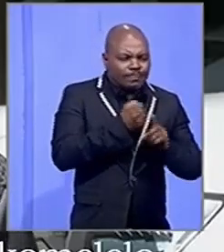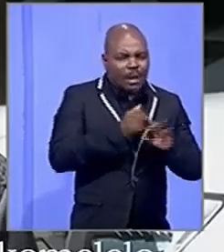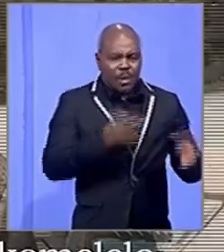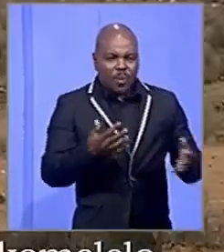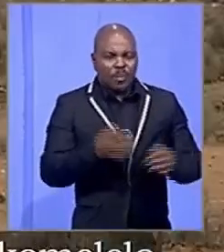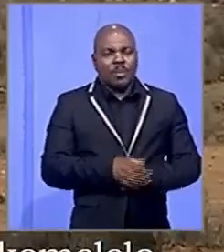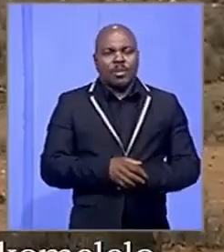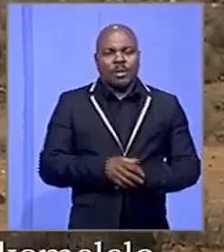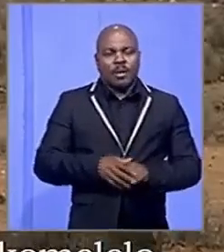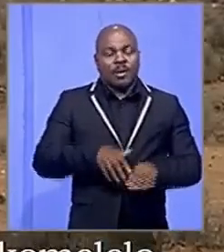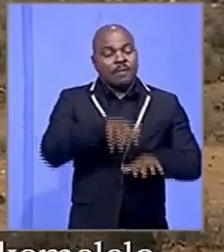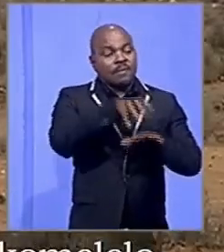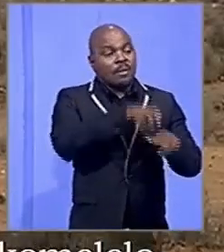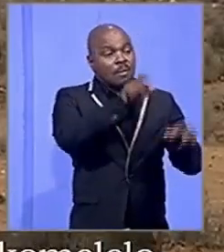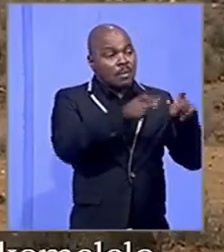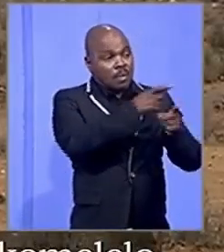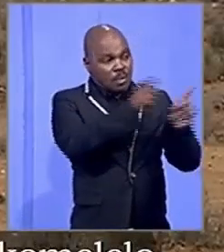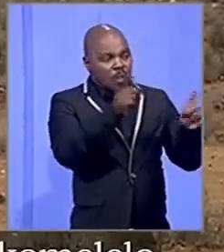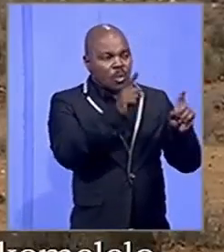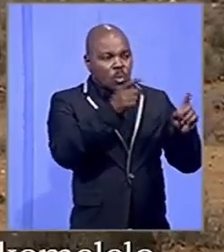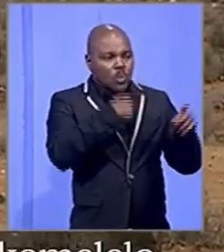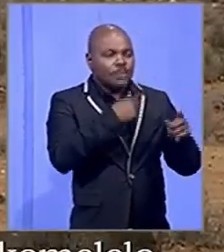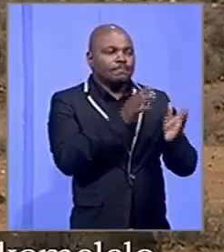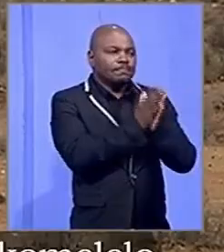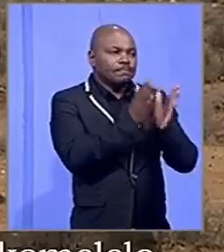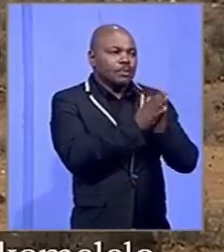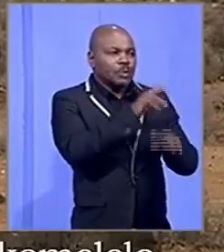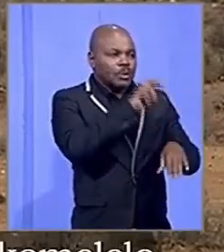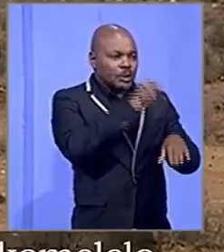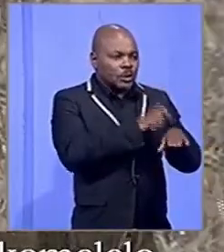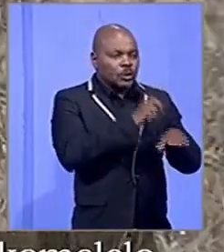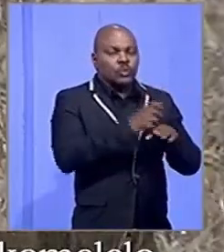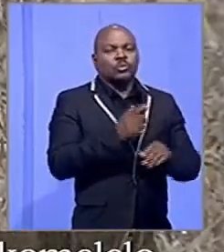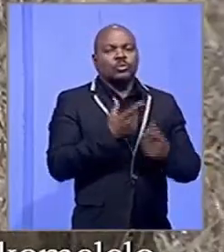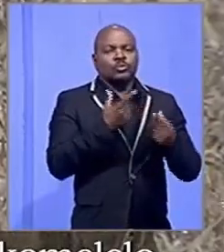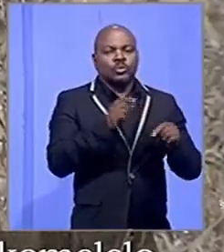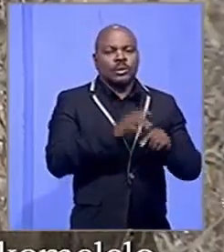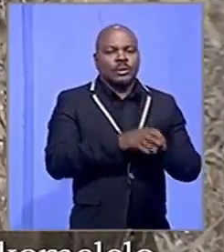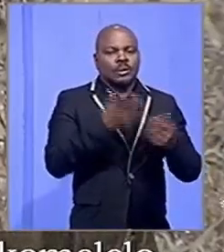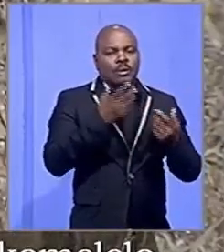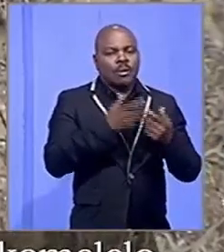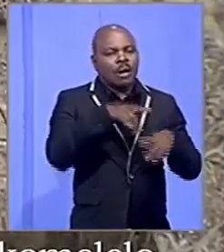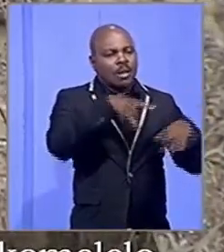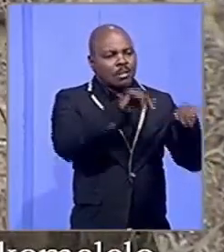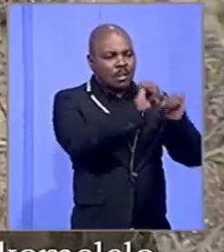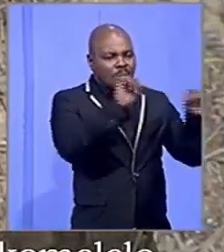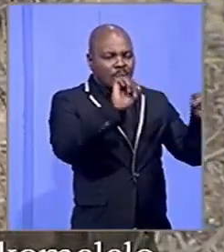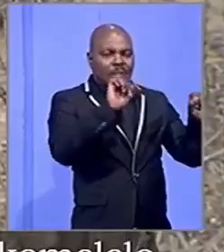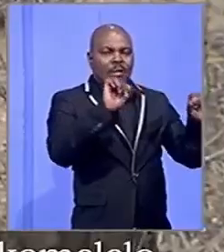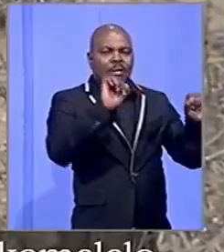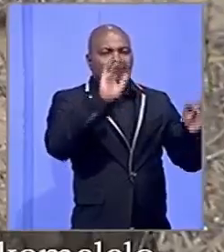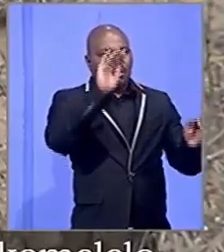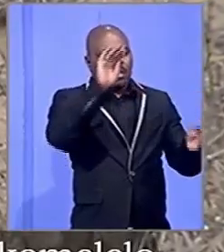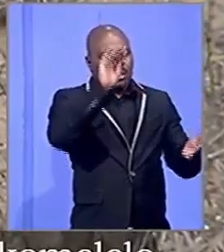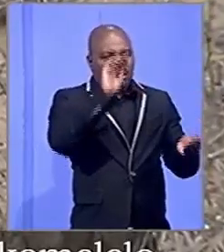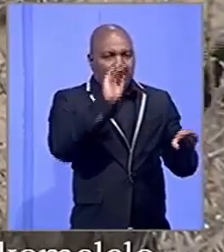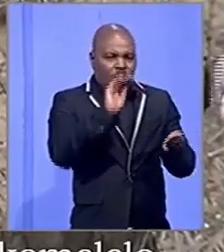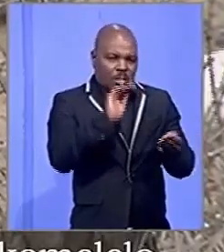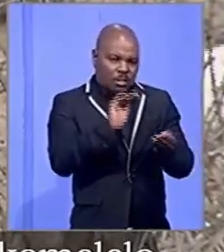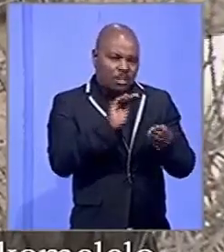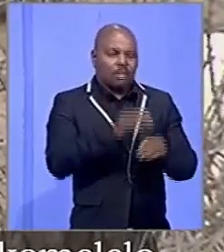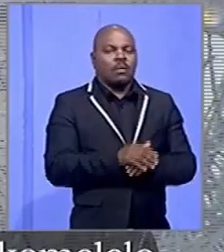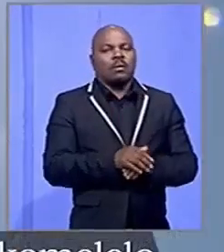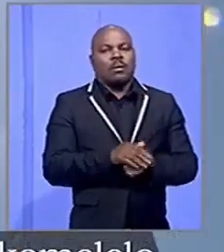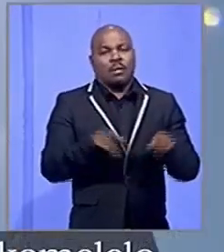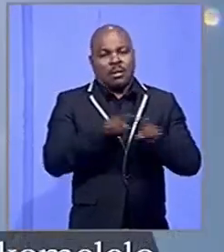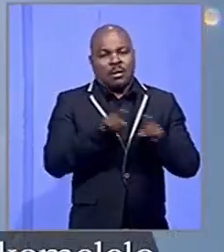encouraging our farmers to destock. By destock, I mean decreasing their animals.